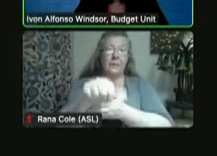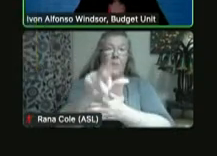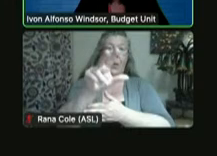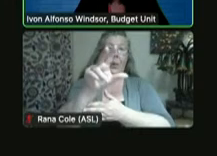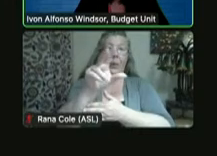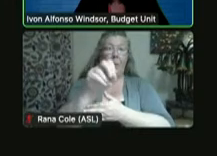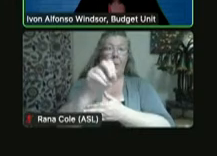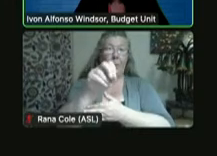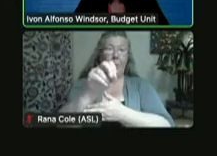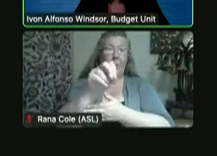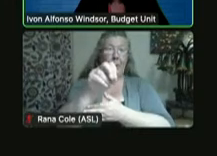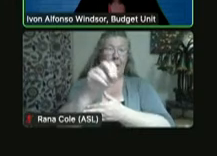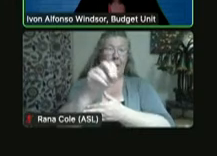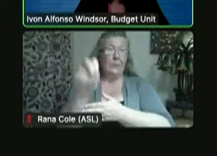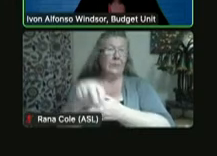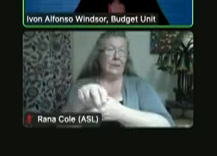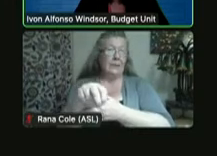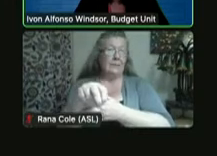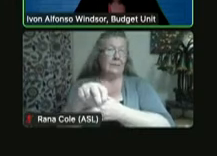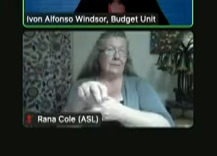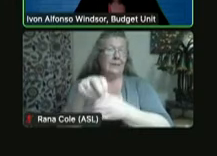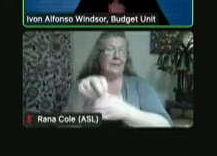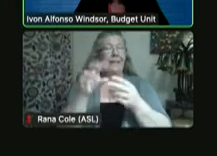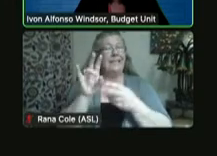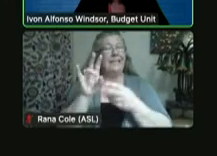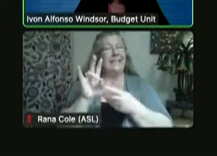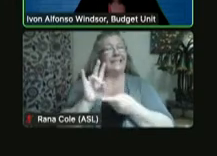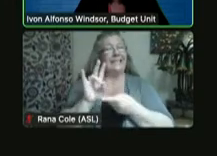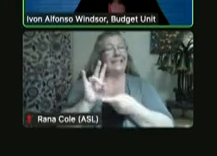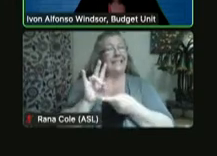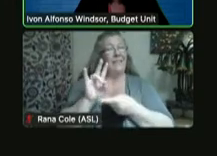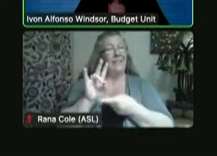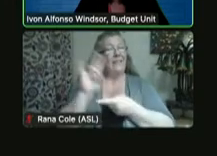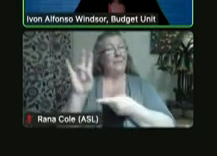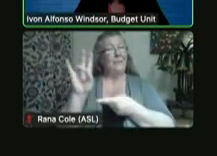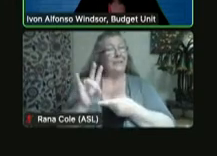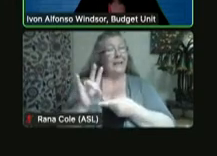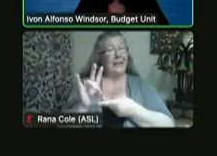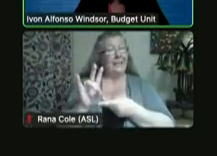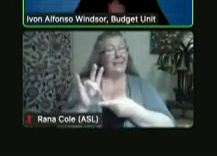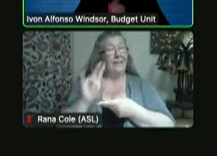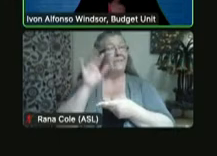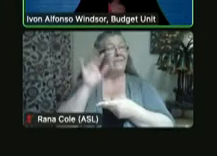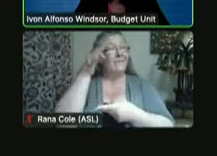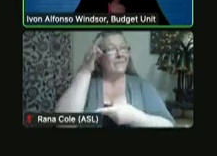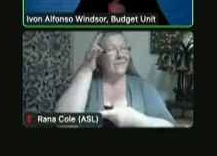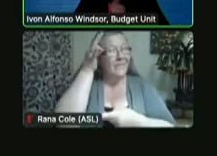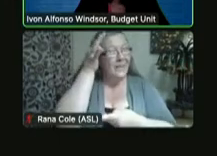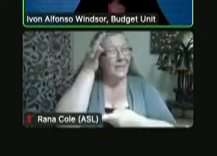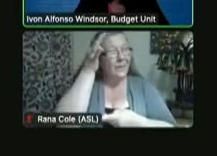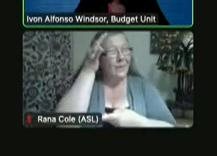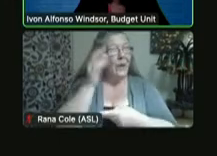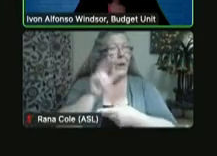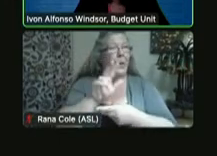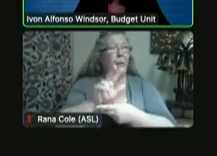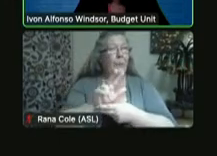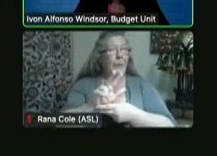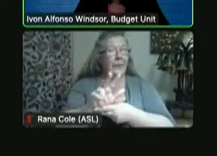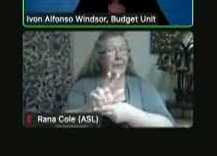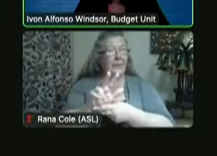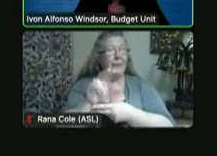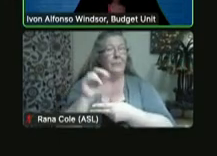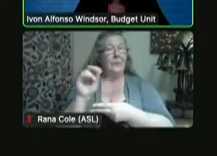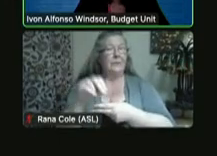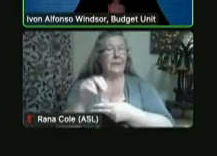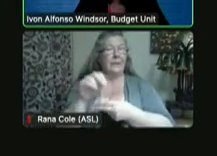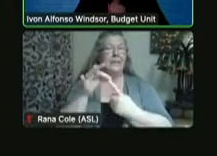about 77%, it's federal, 3%. Enterprise and special revenue make up another 3%. And our fund